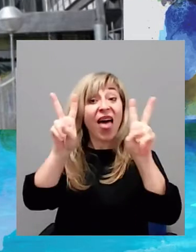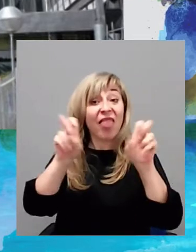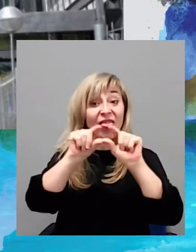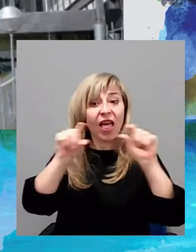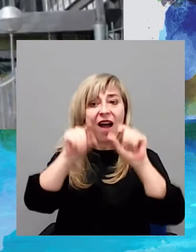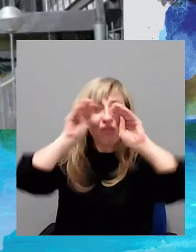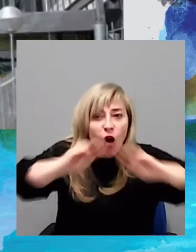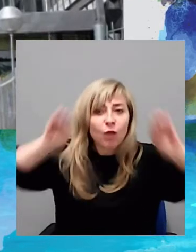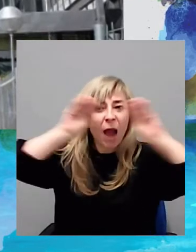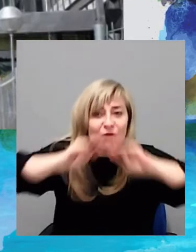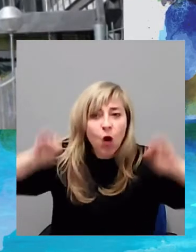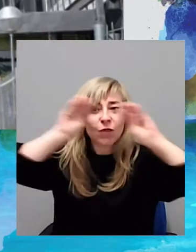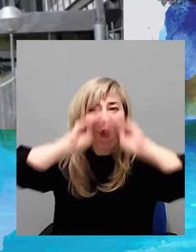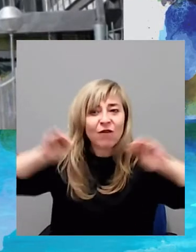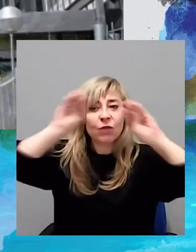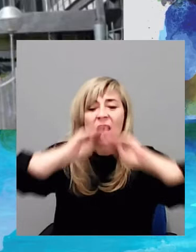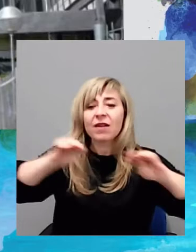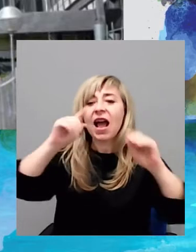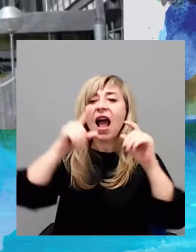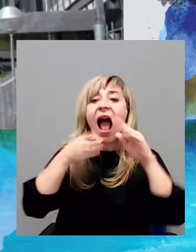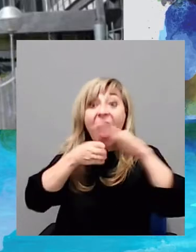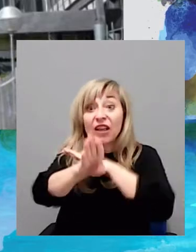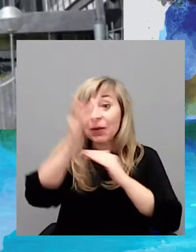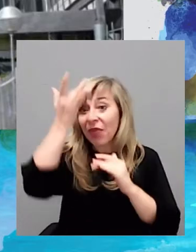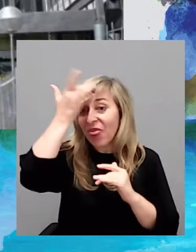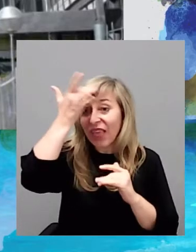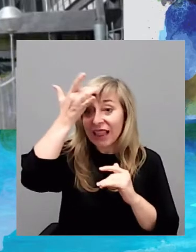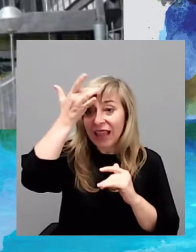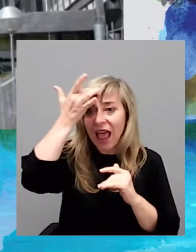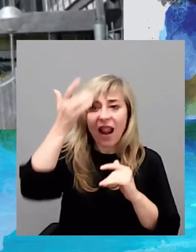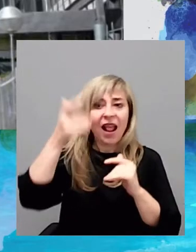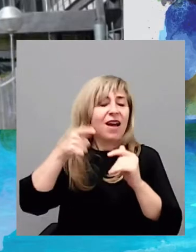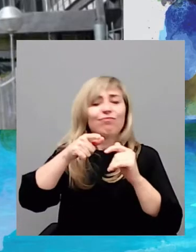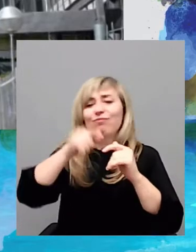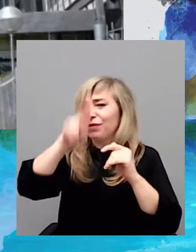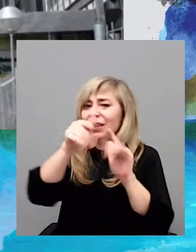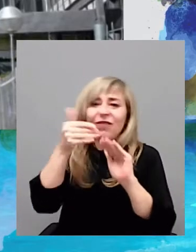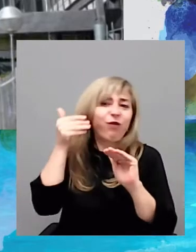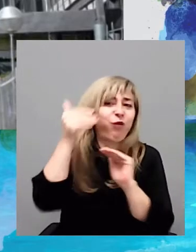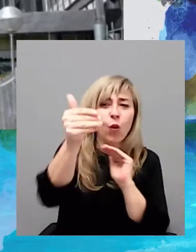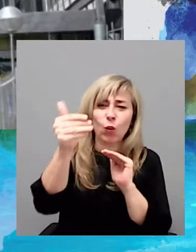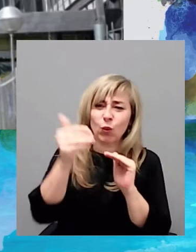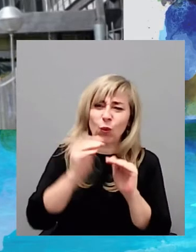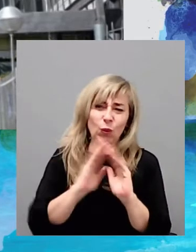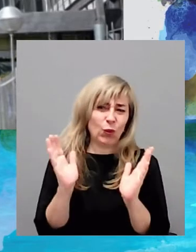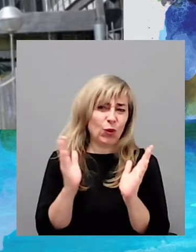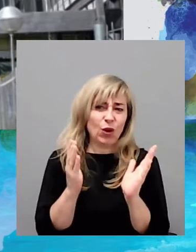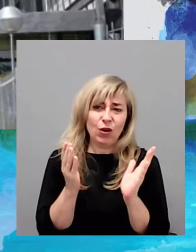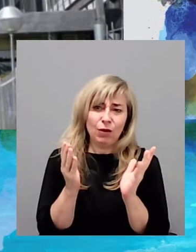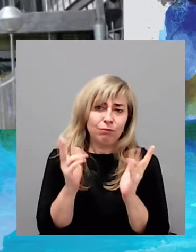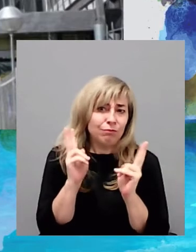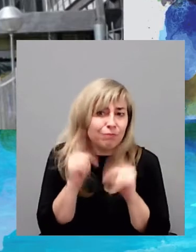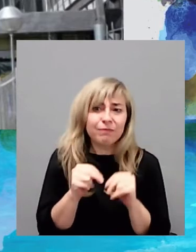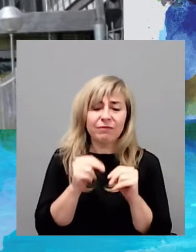Training in accessibility is extremely important. Digital accessibility is part of the future, and everyone